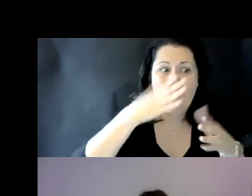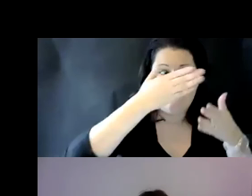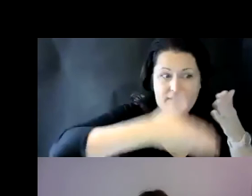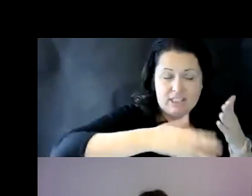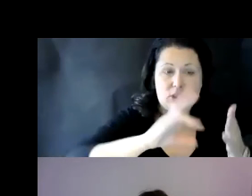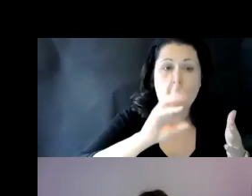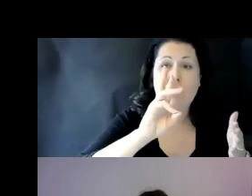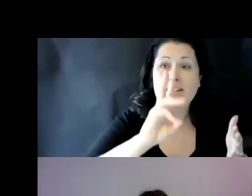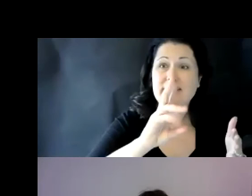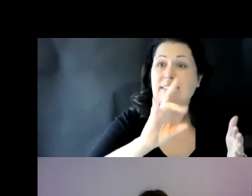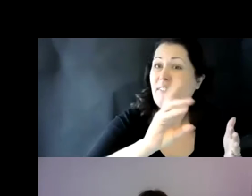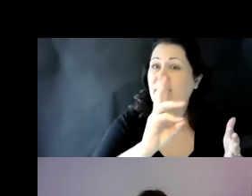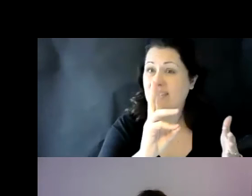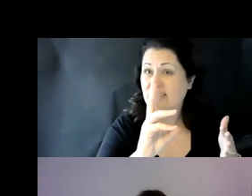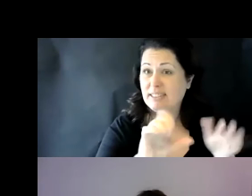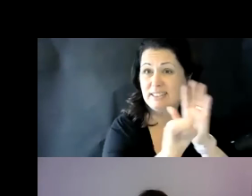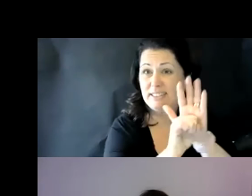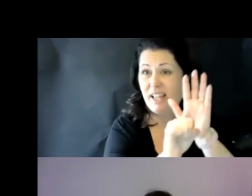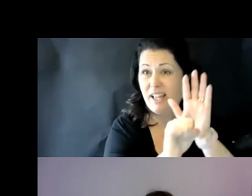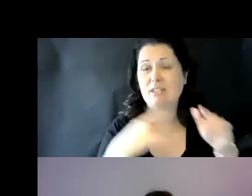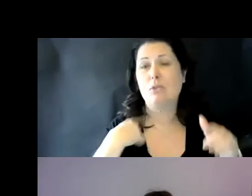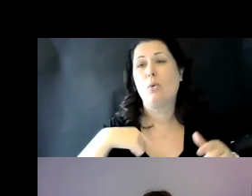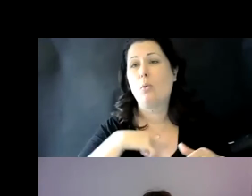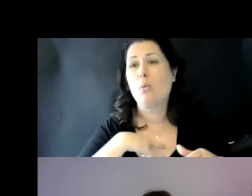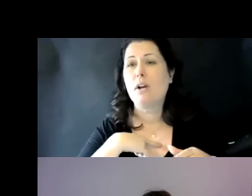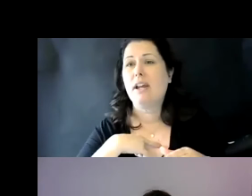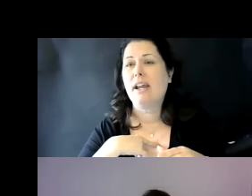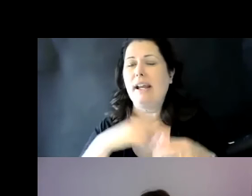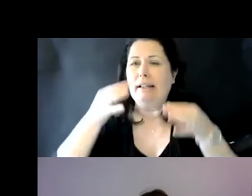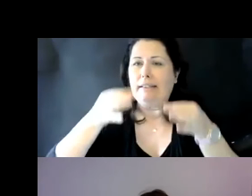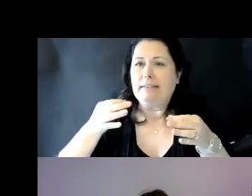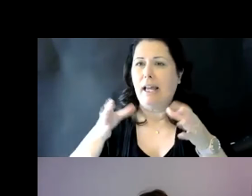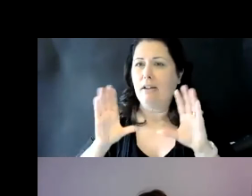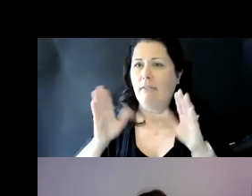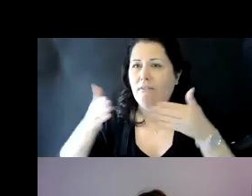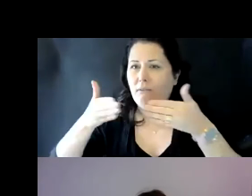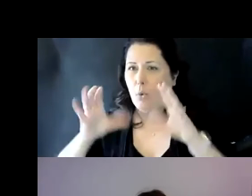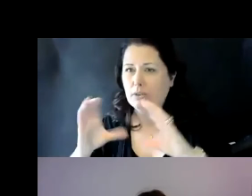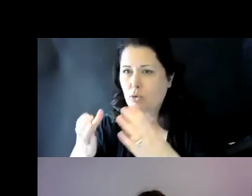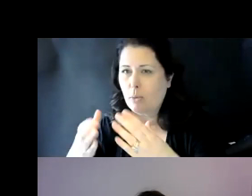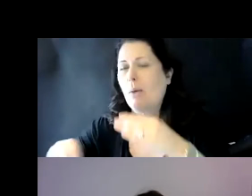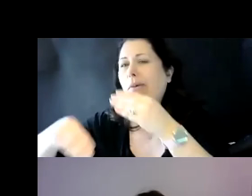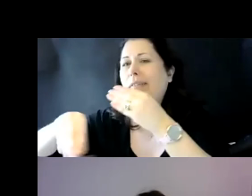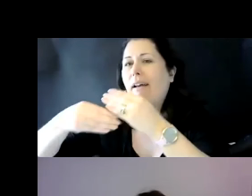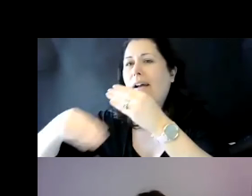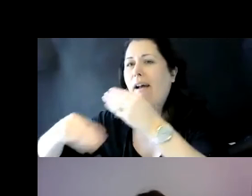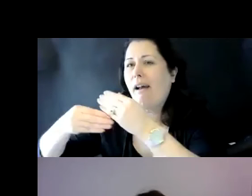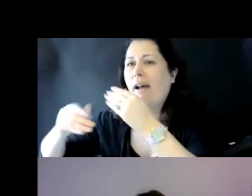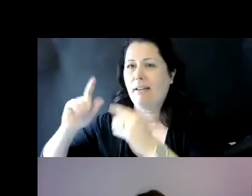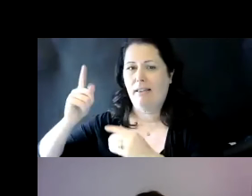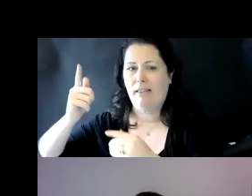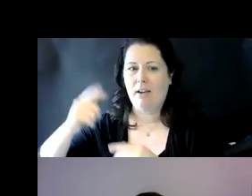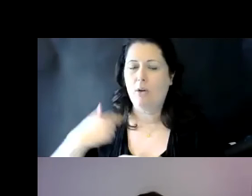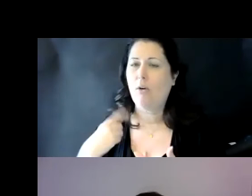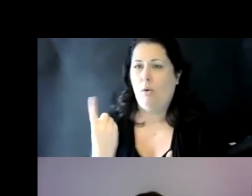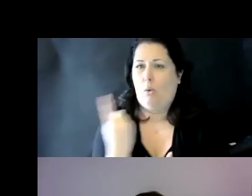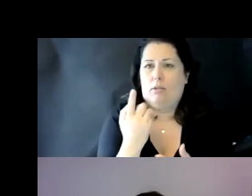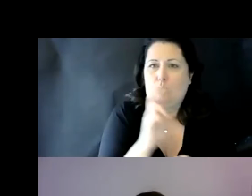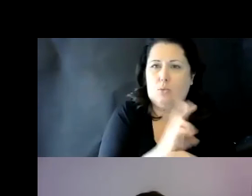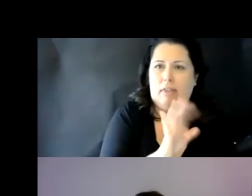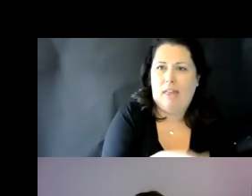76 indicators, what we did was we also said in the focus groups that you can add other indicators in. You don't have to just use this one. So some